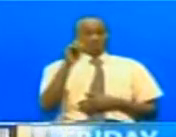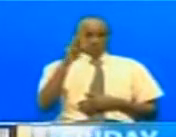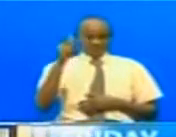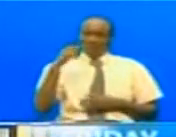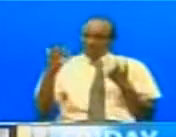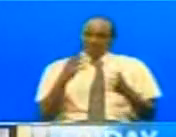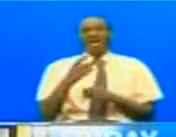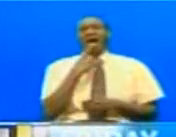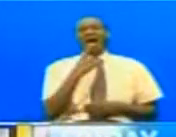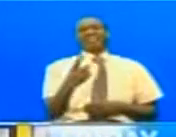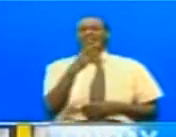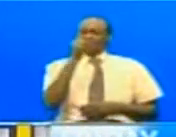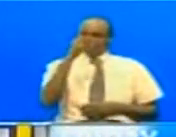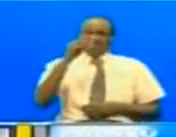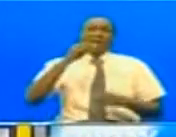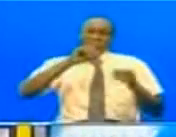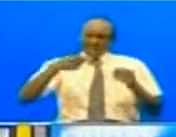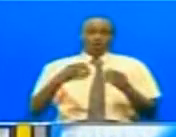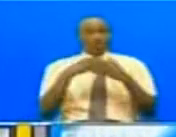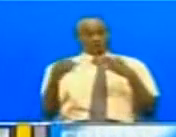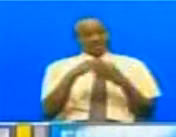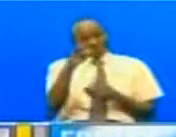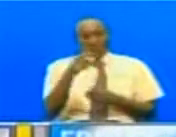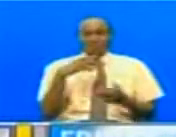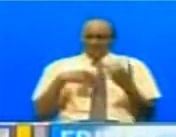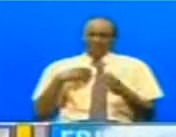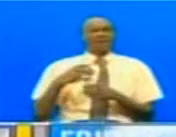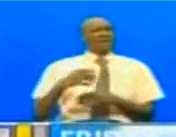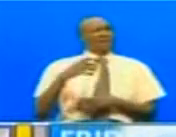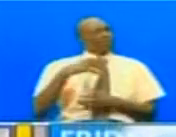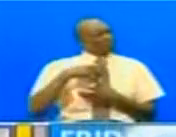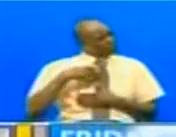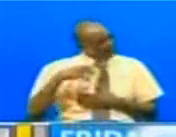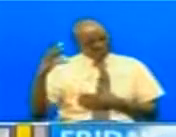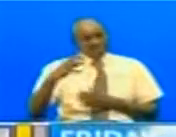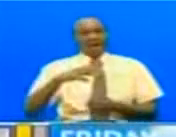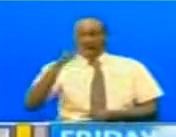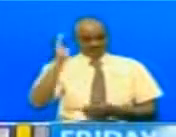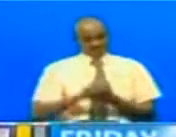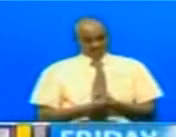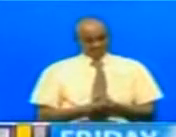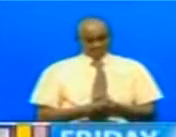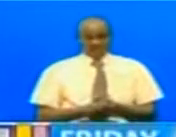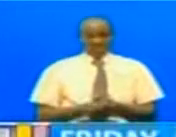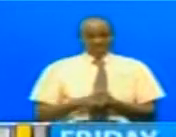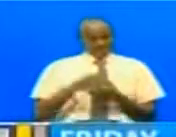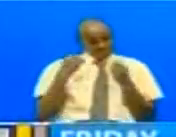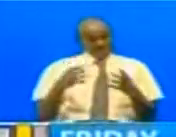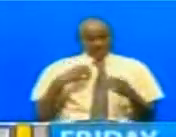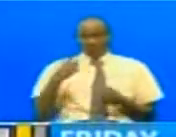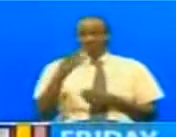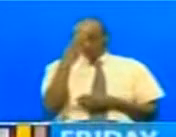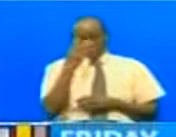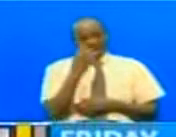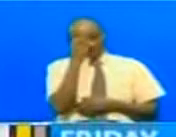pocket more than $150 million, making him the highest-paid athlete of all time. Usually known for his arrogant